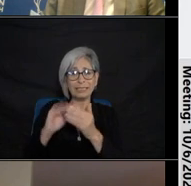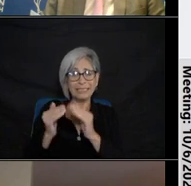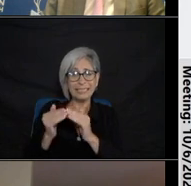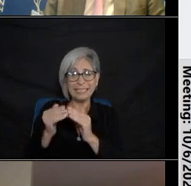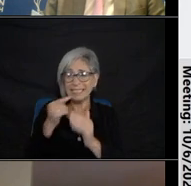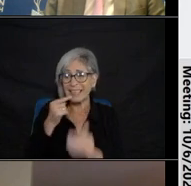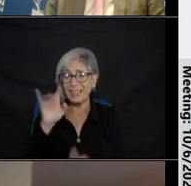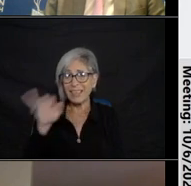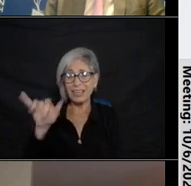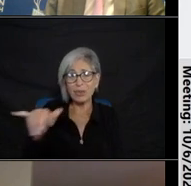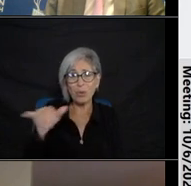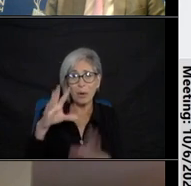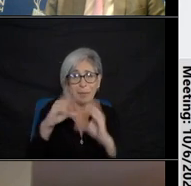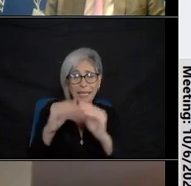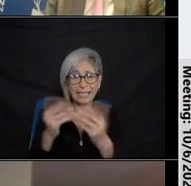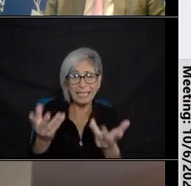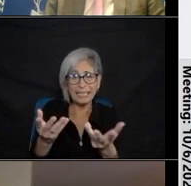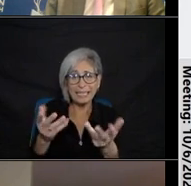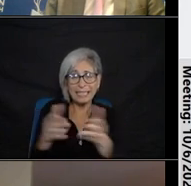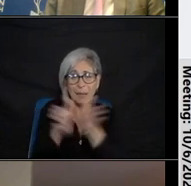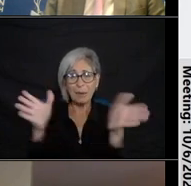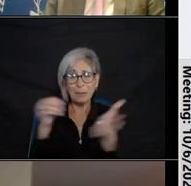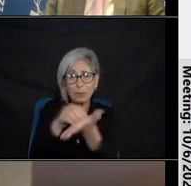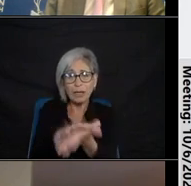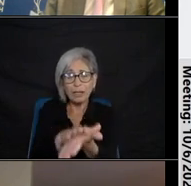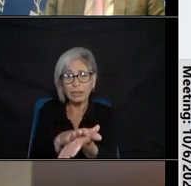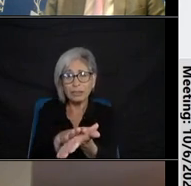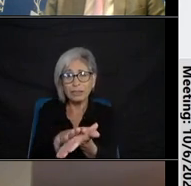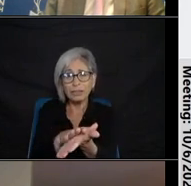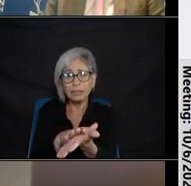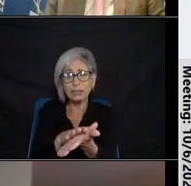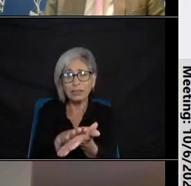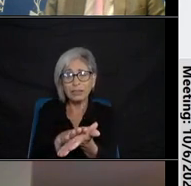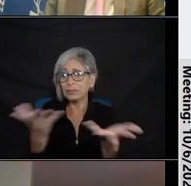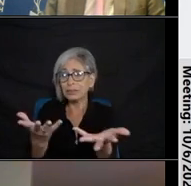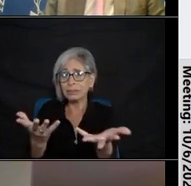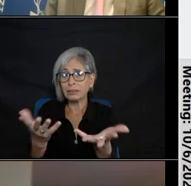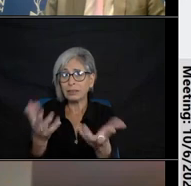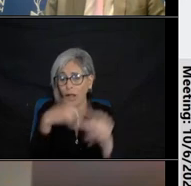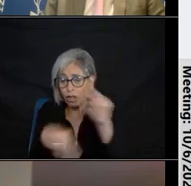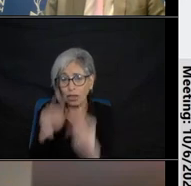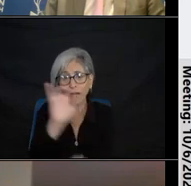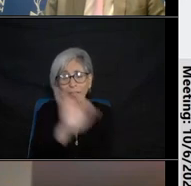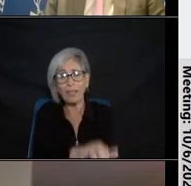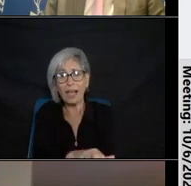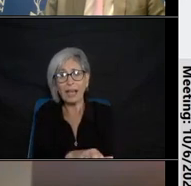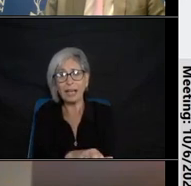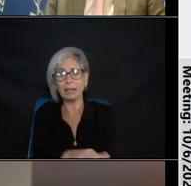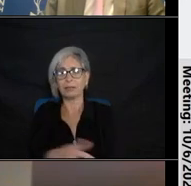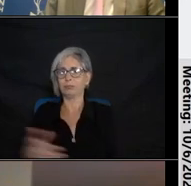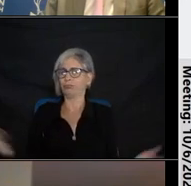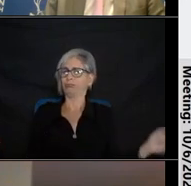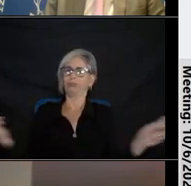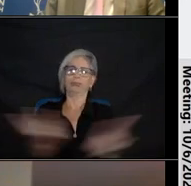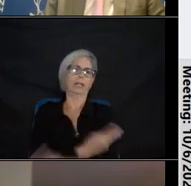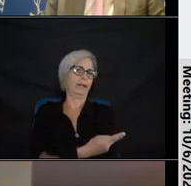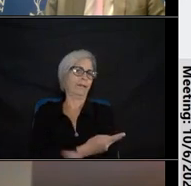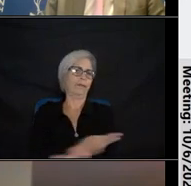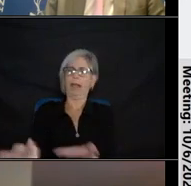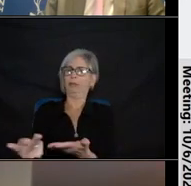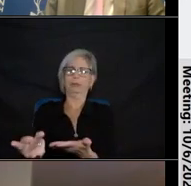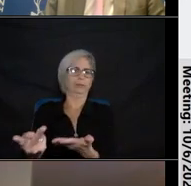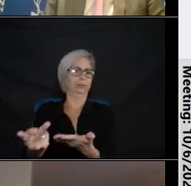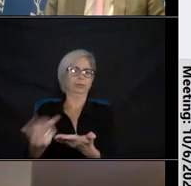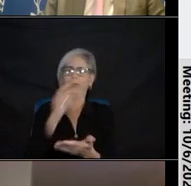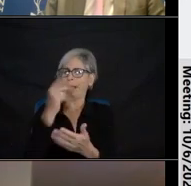that in your meeting. It's on public record, and you all went, oh, well, we'll have to take a look at that, and you have failed to do so. And yet your